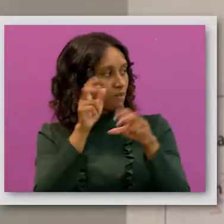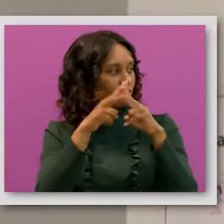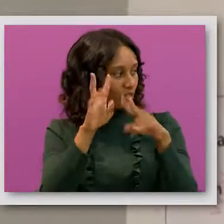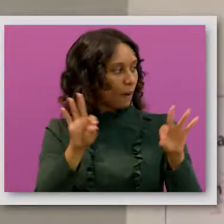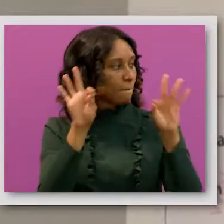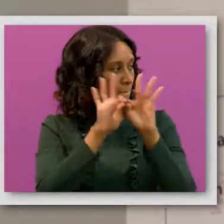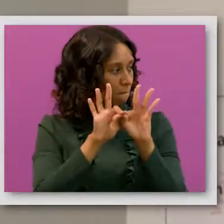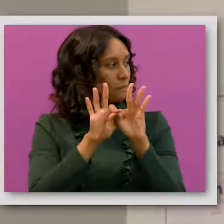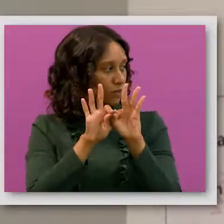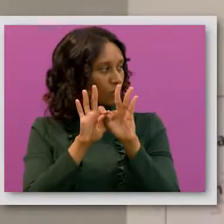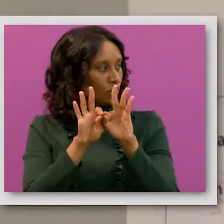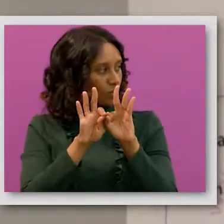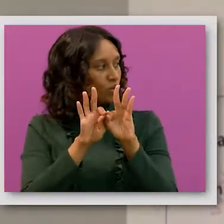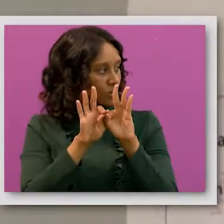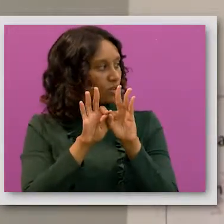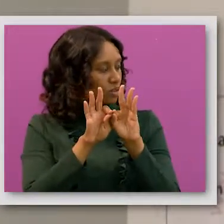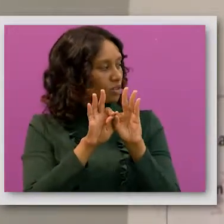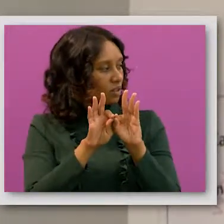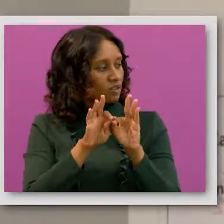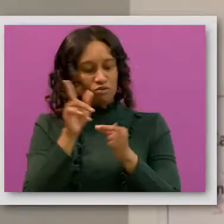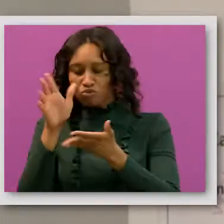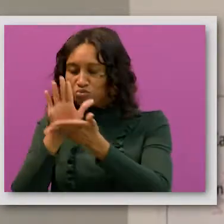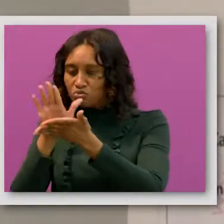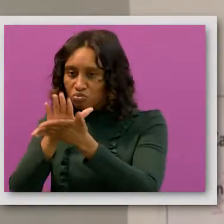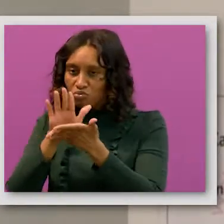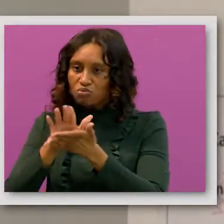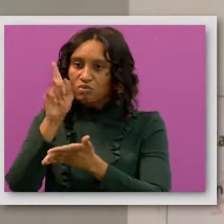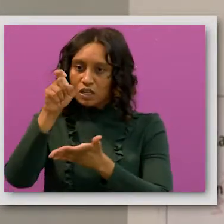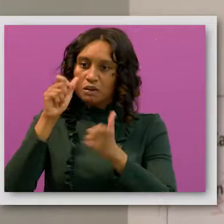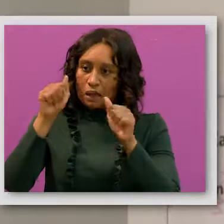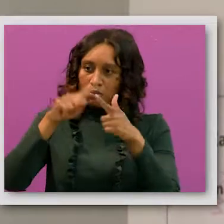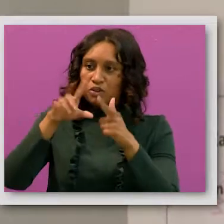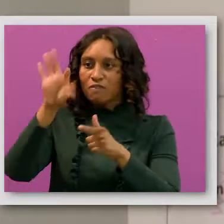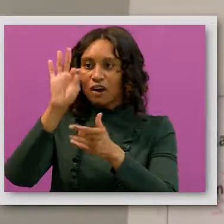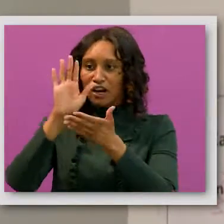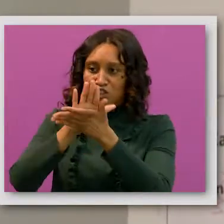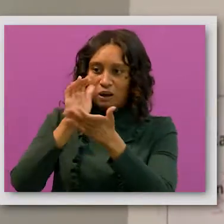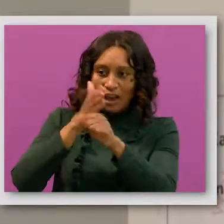We get our kids out of schools. They need to be able to find jobs.